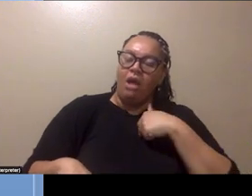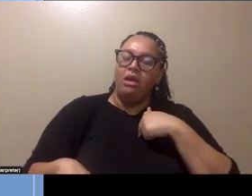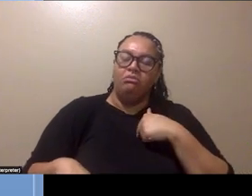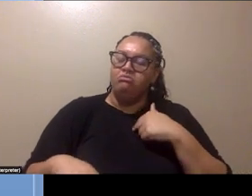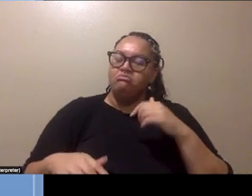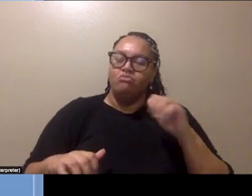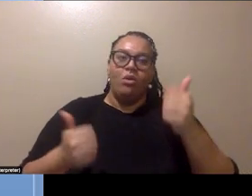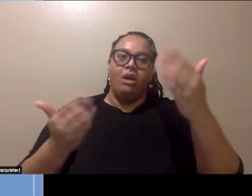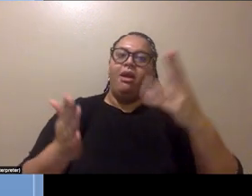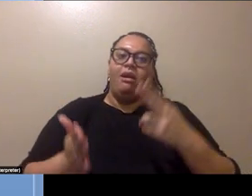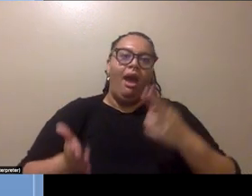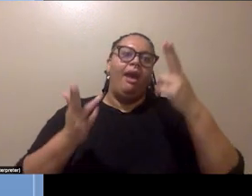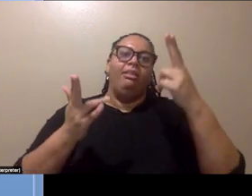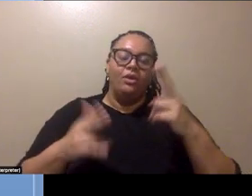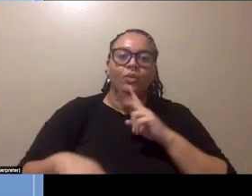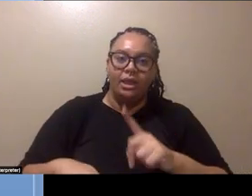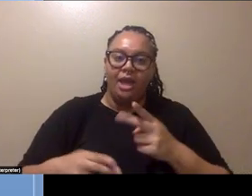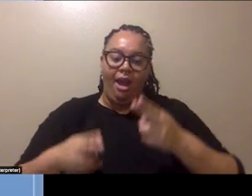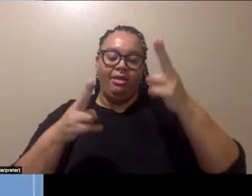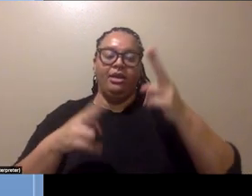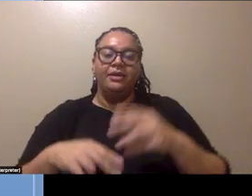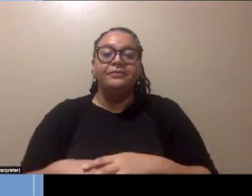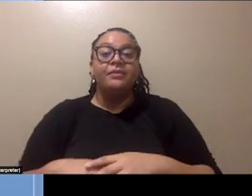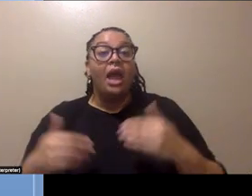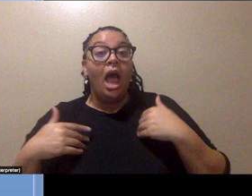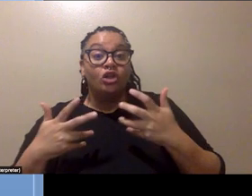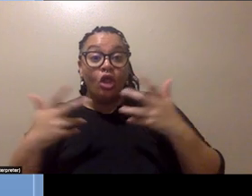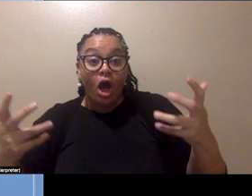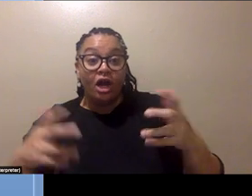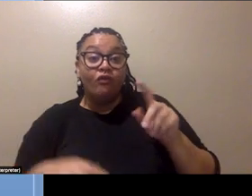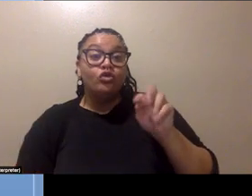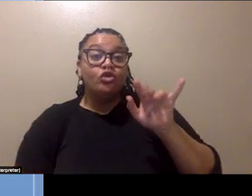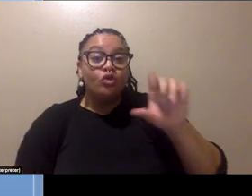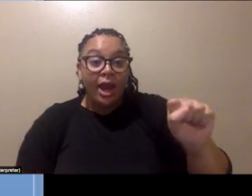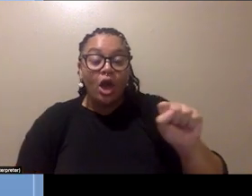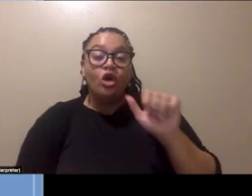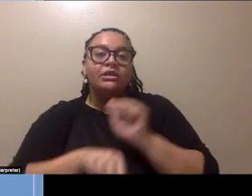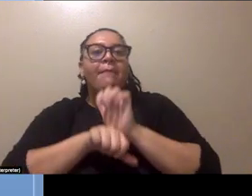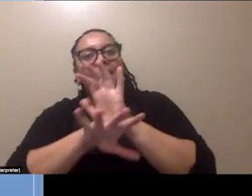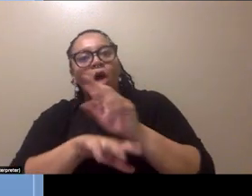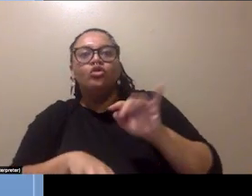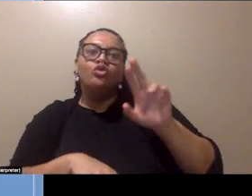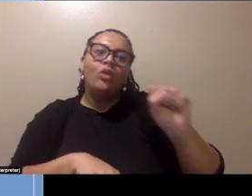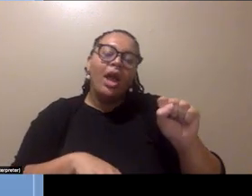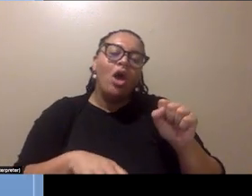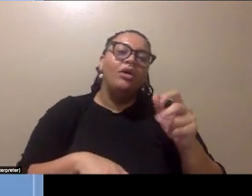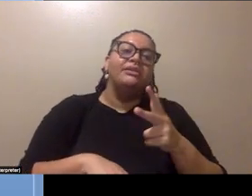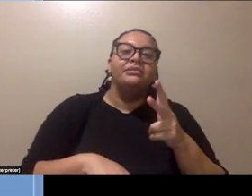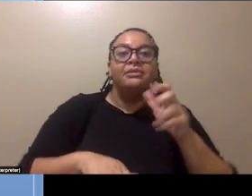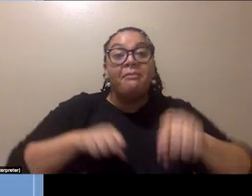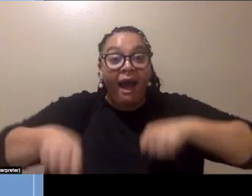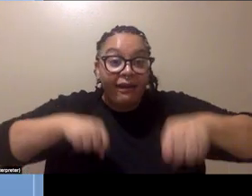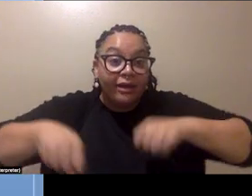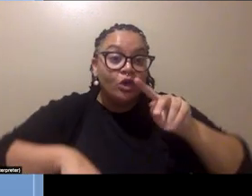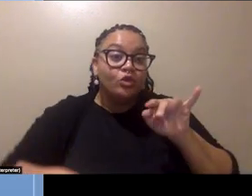forest, it's absolutely amazing. I would highly recommend it. It has lots of hiking trails, mountain biking trails, wonderful